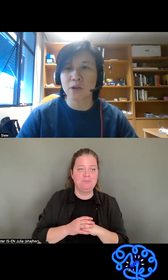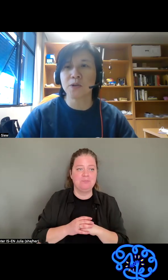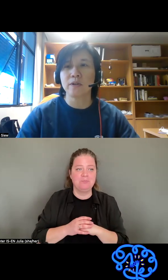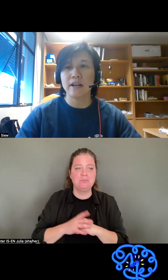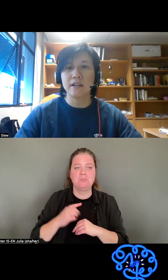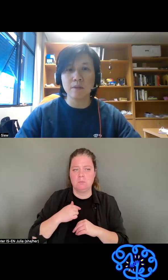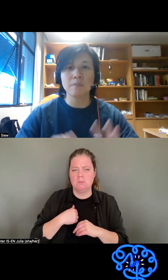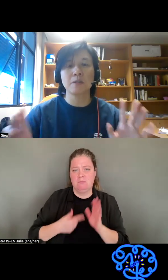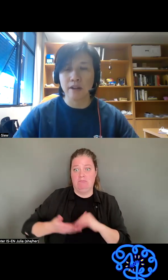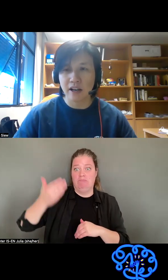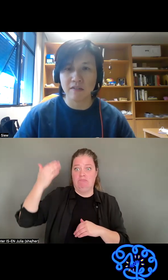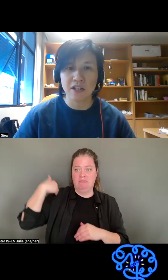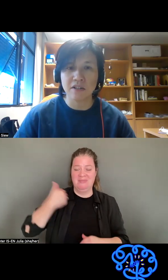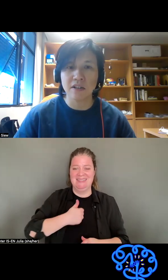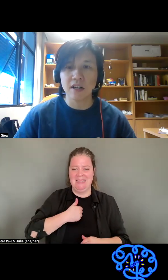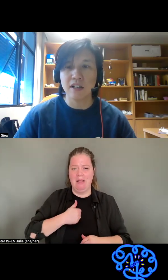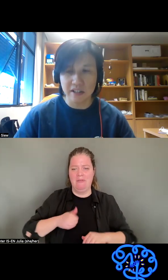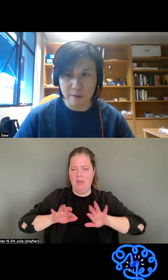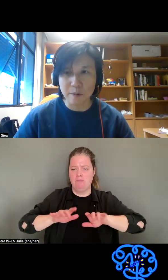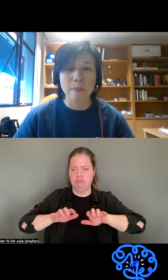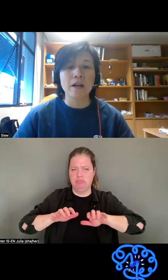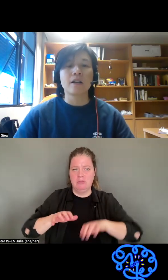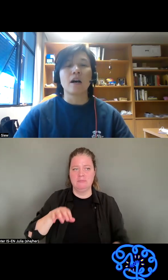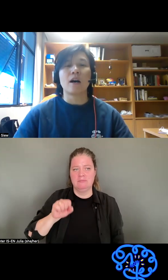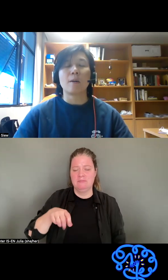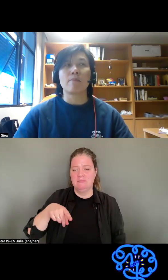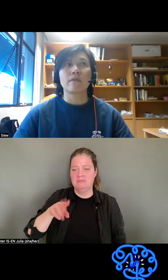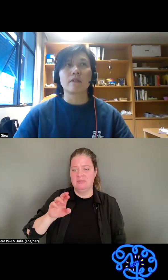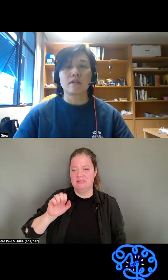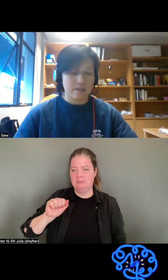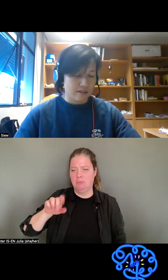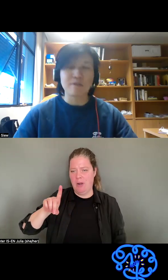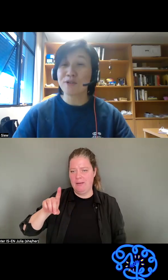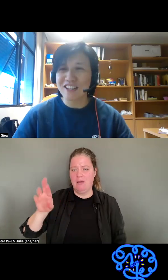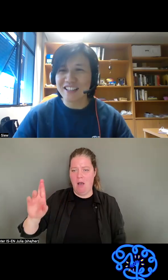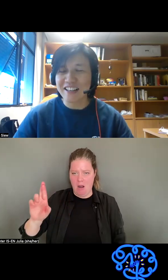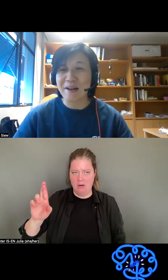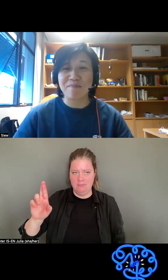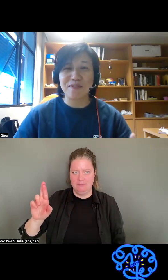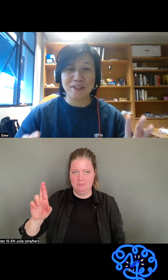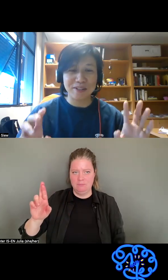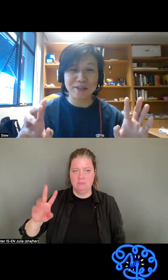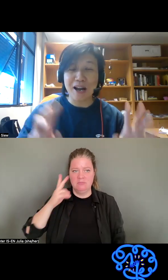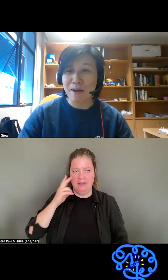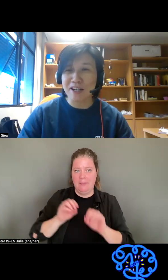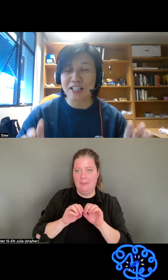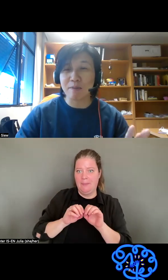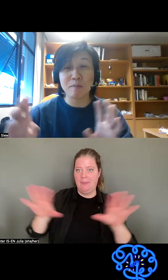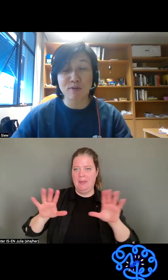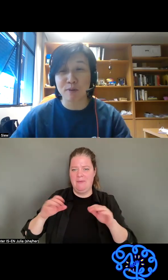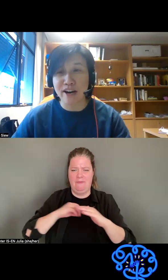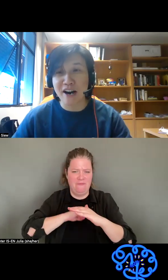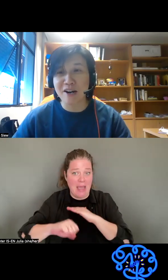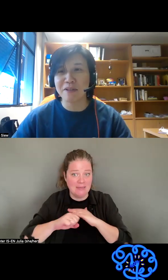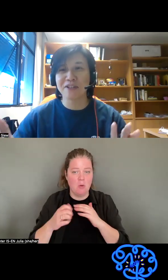time ago that implements spreading activation in a network. Um, I will quickly say that the R package has been